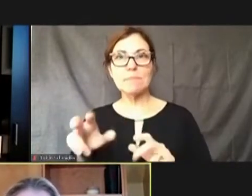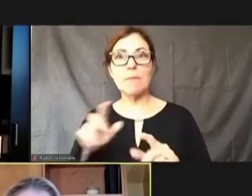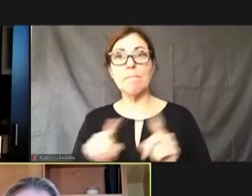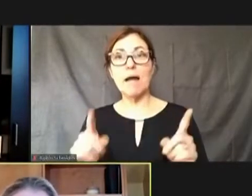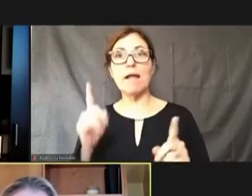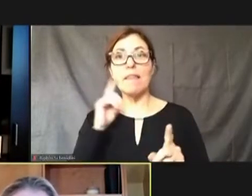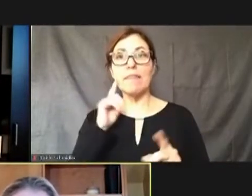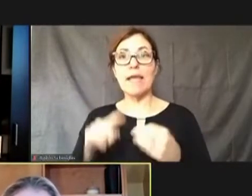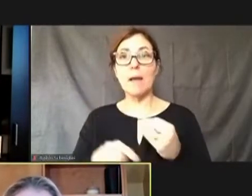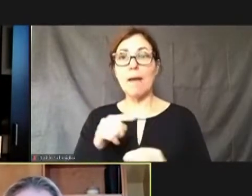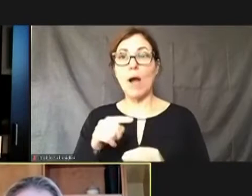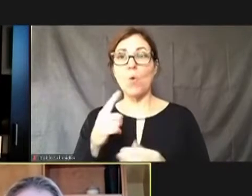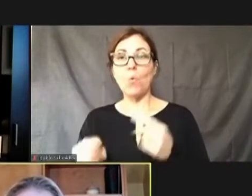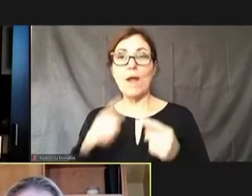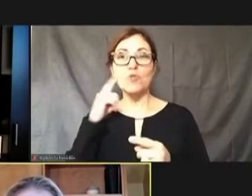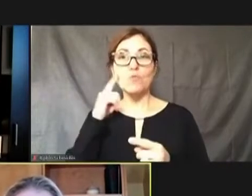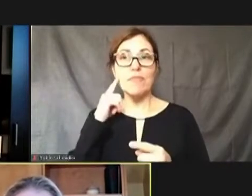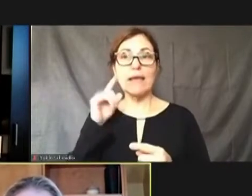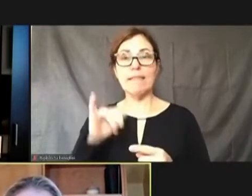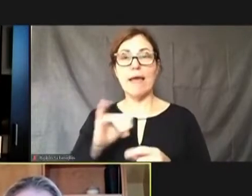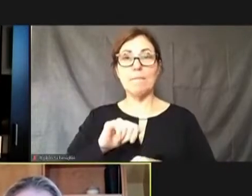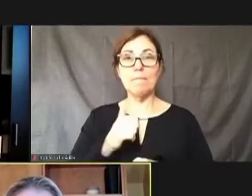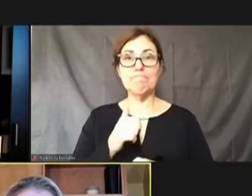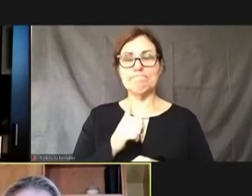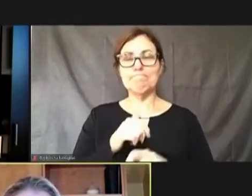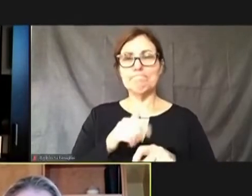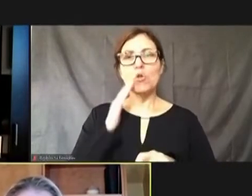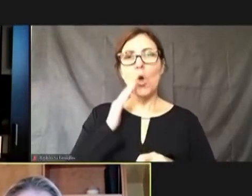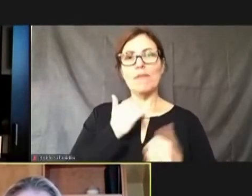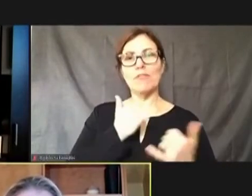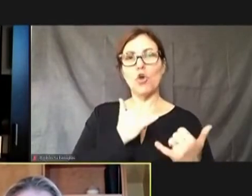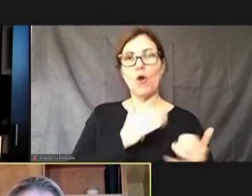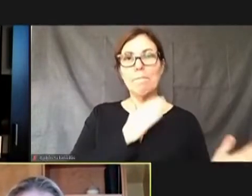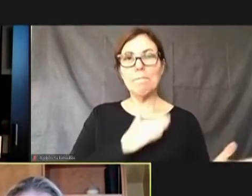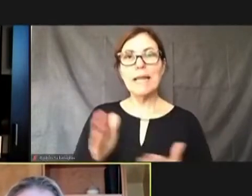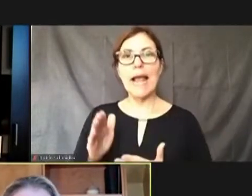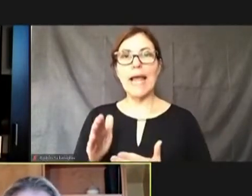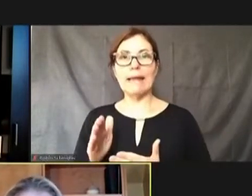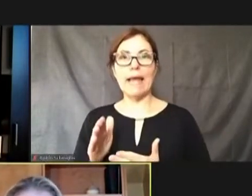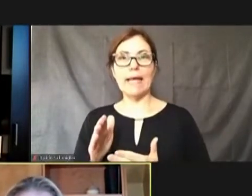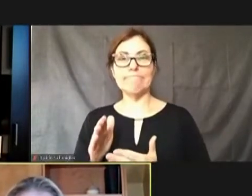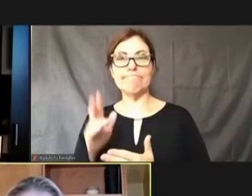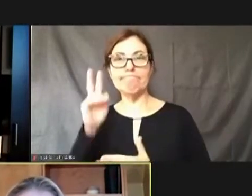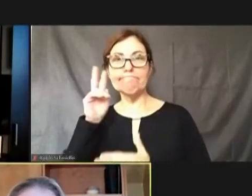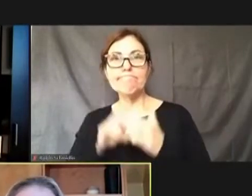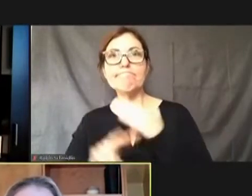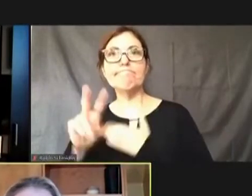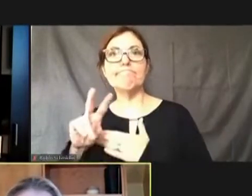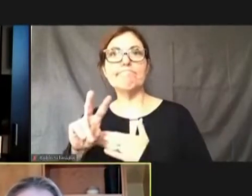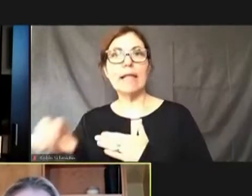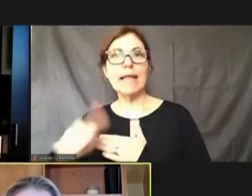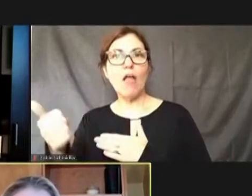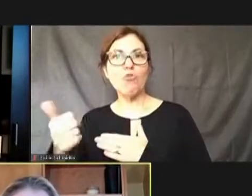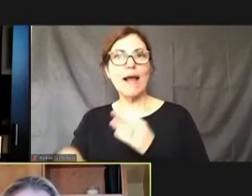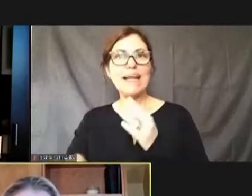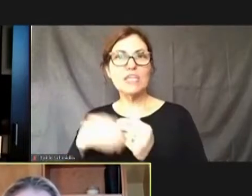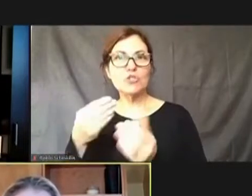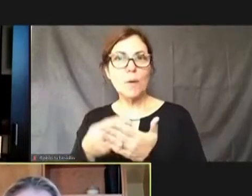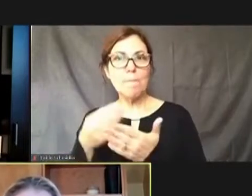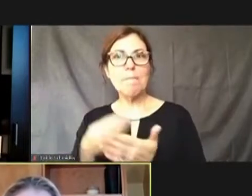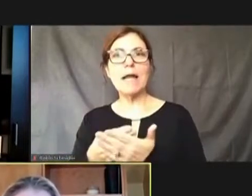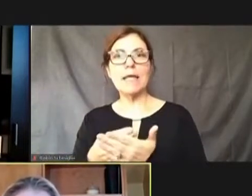potentially anticipating additional funding coming in? When do you think we'll be at that point where we're really just on top of everything and